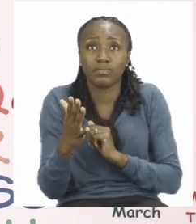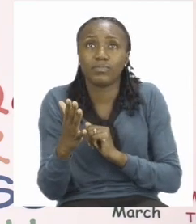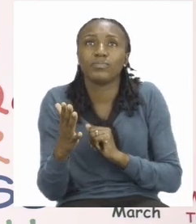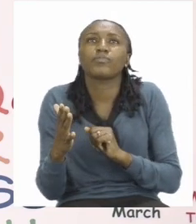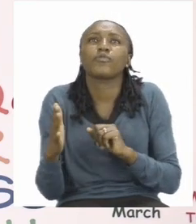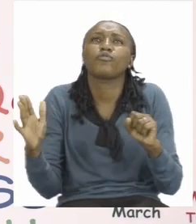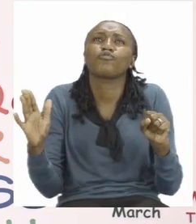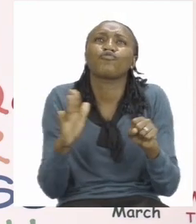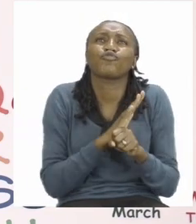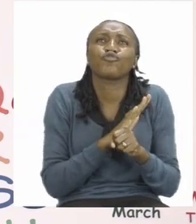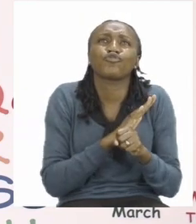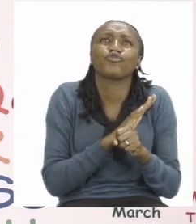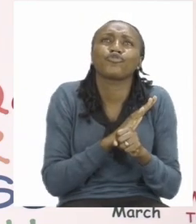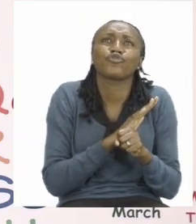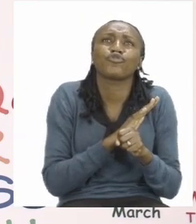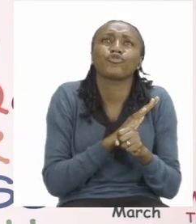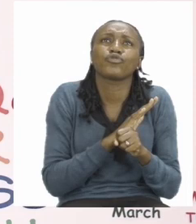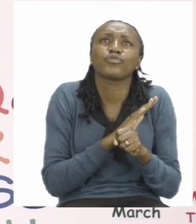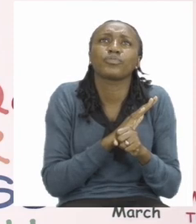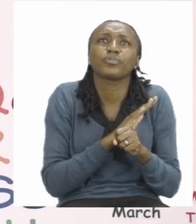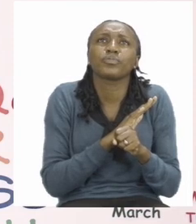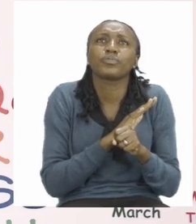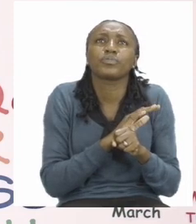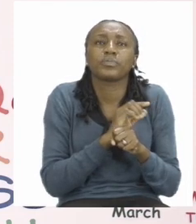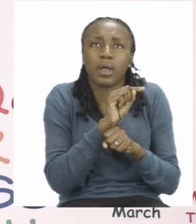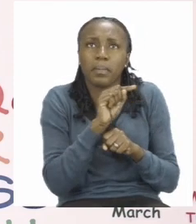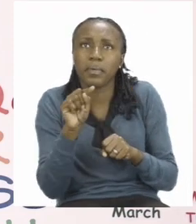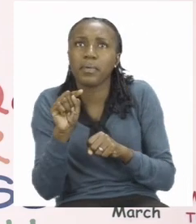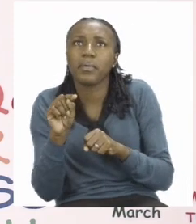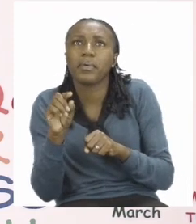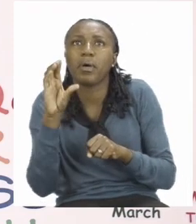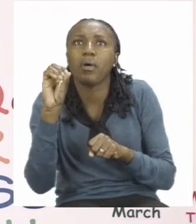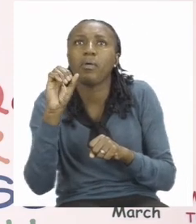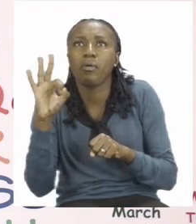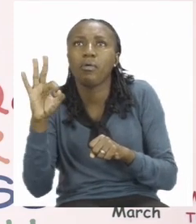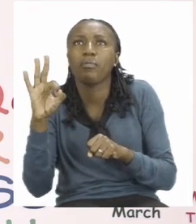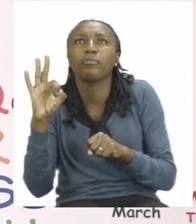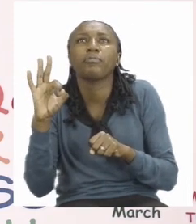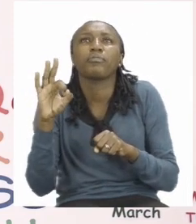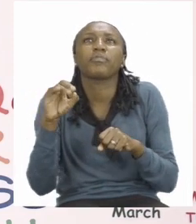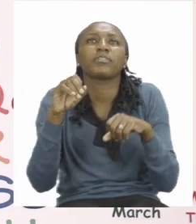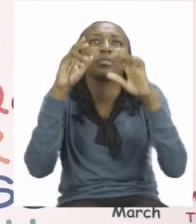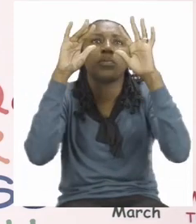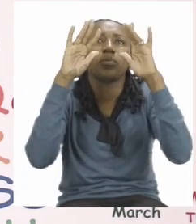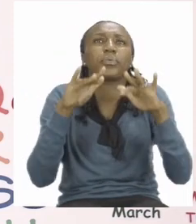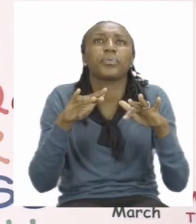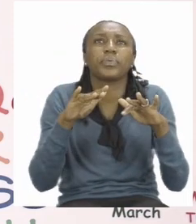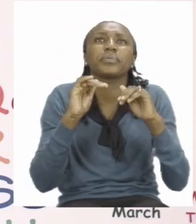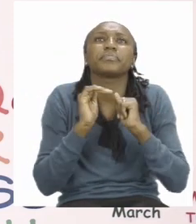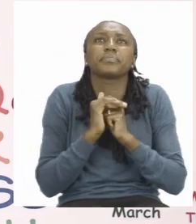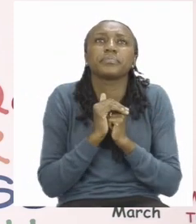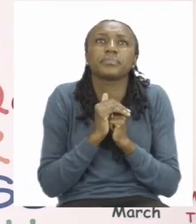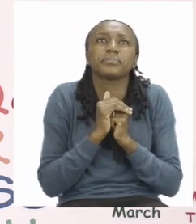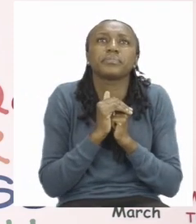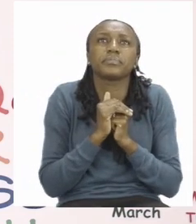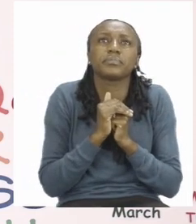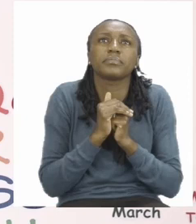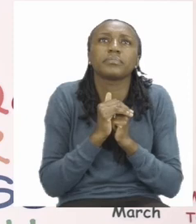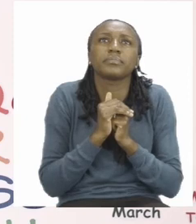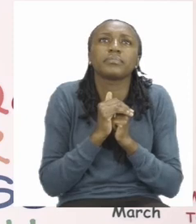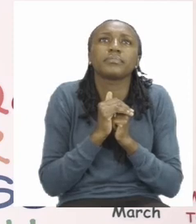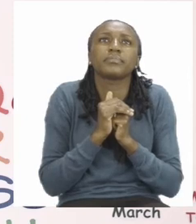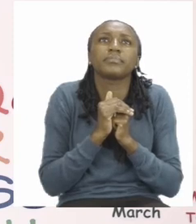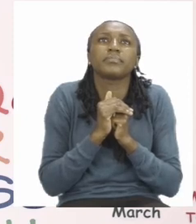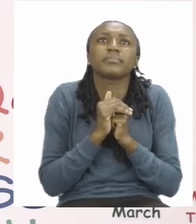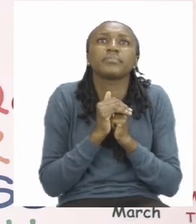was full dash of the rain. Let's try and say